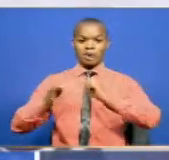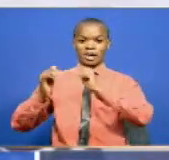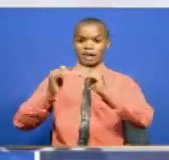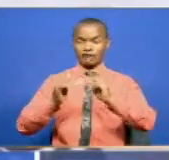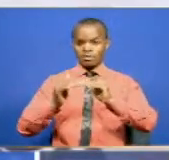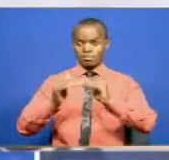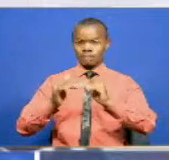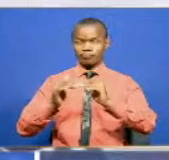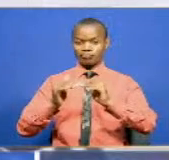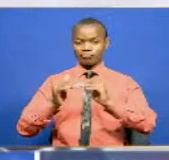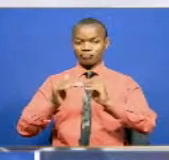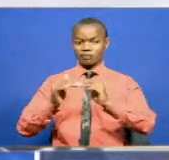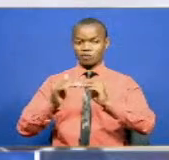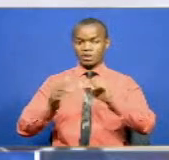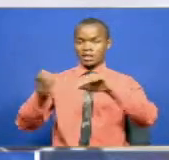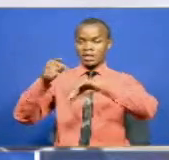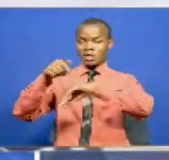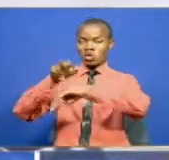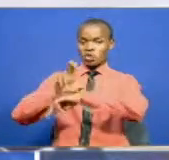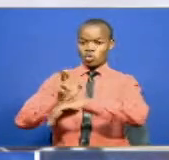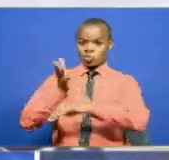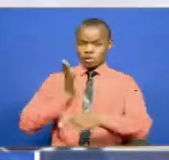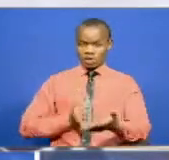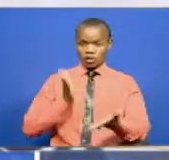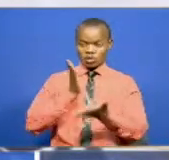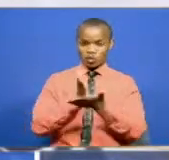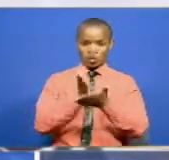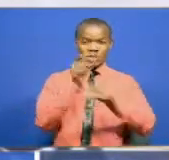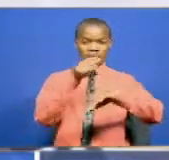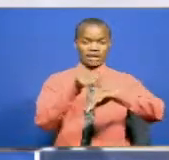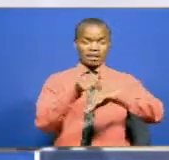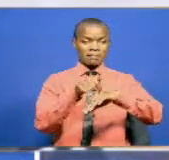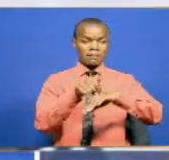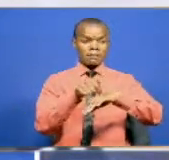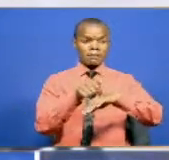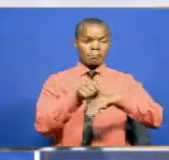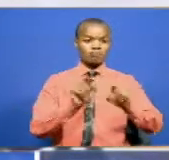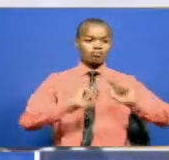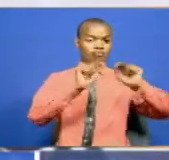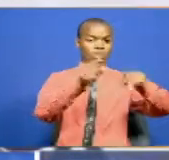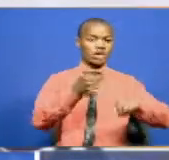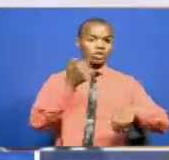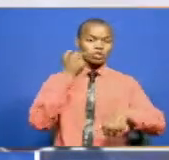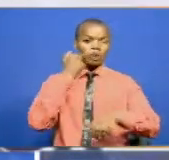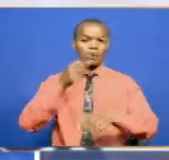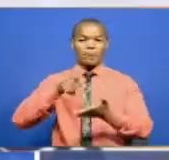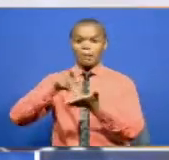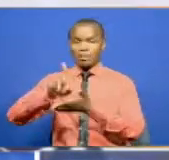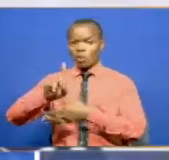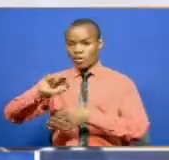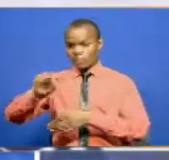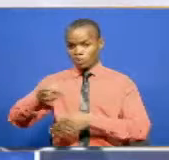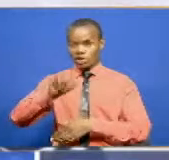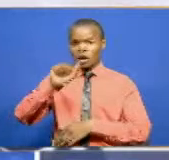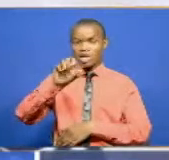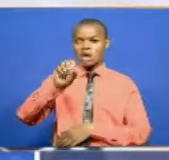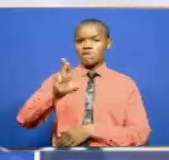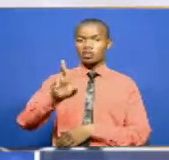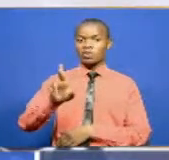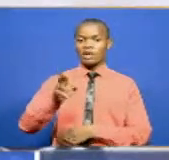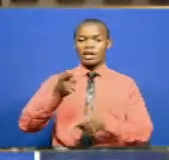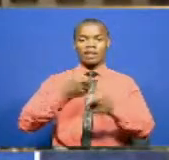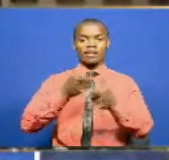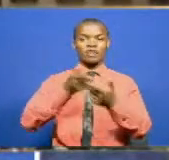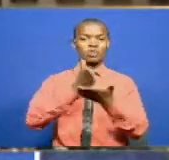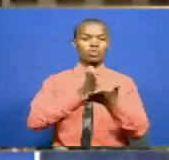then the end user is confident that when I go to a shop and buy a solar lantern of 1,000 shillings, it will be able to meet